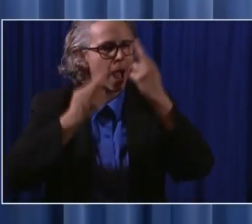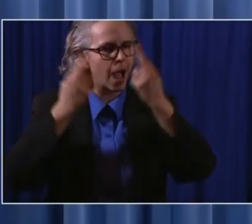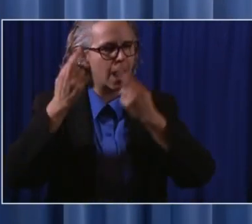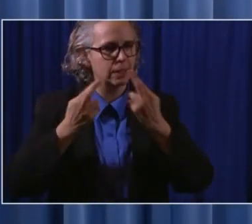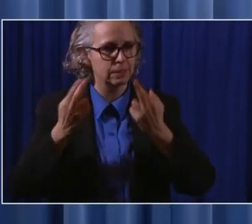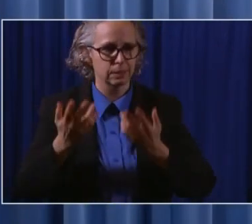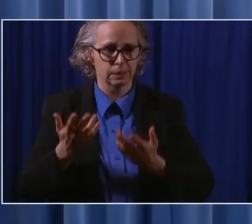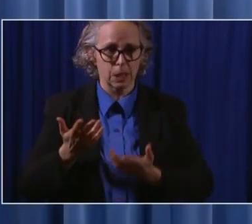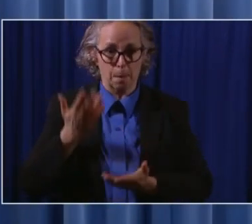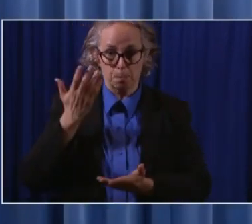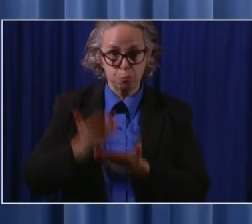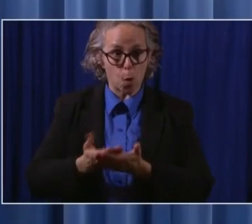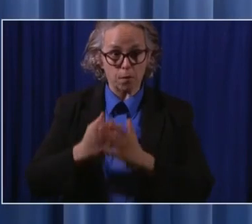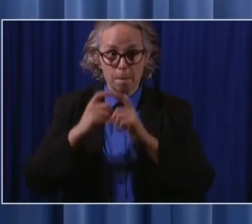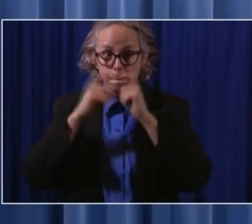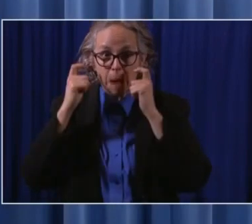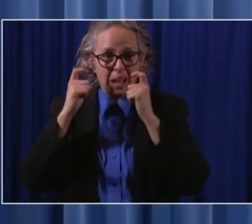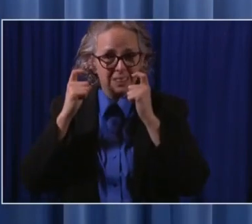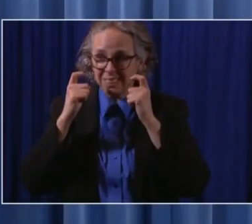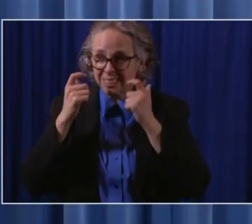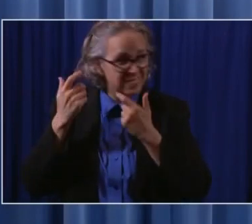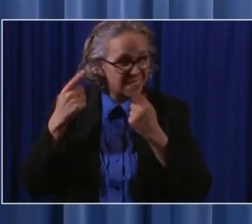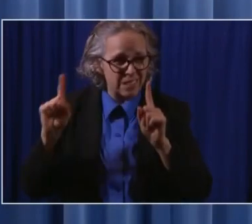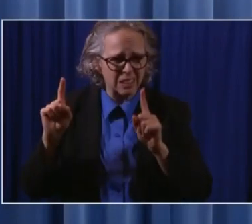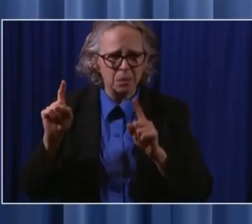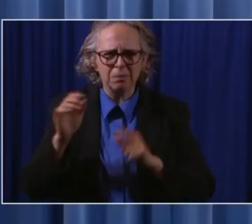We have seen, just by